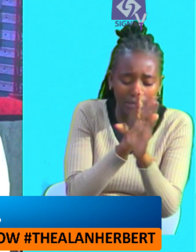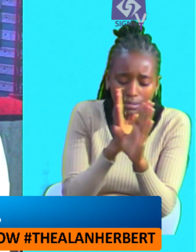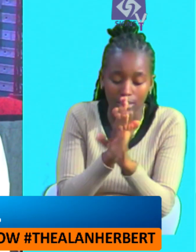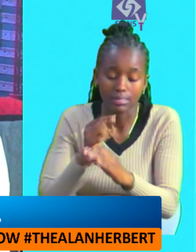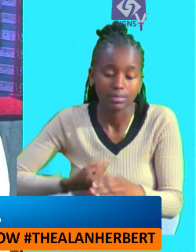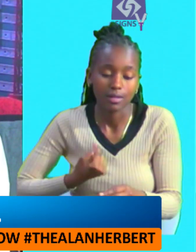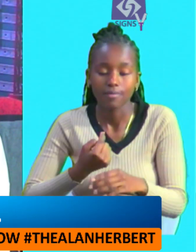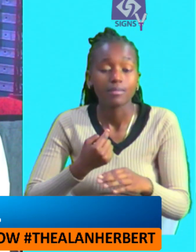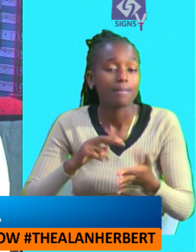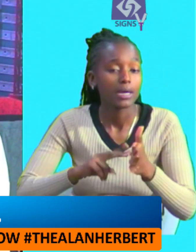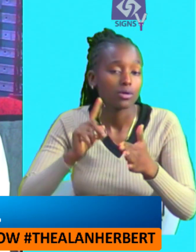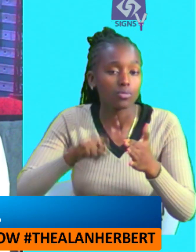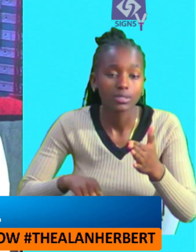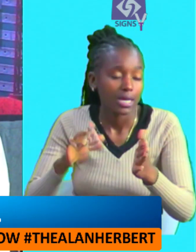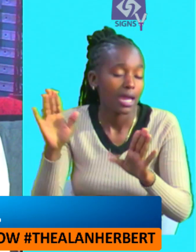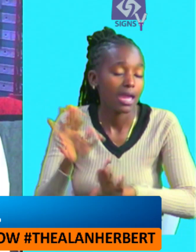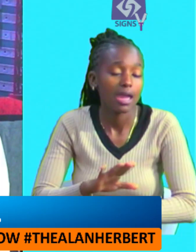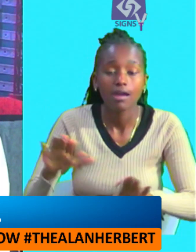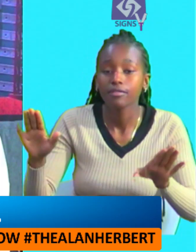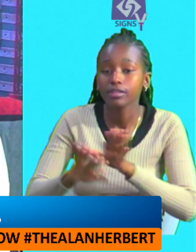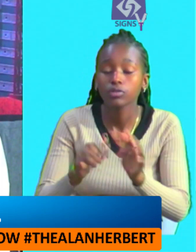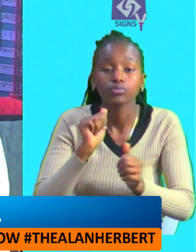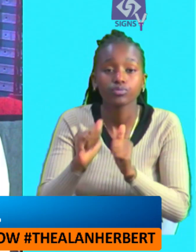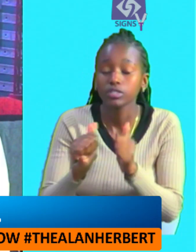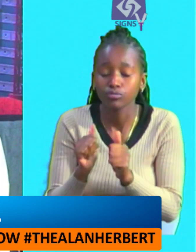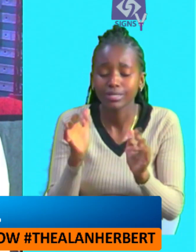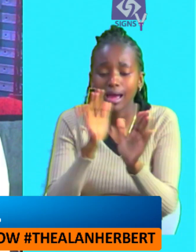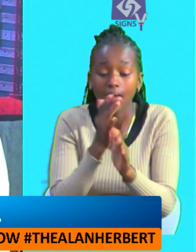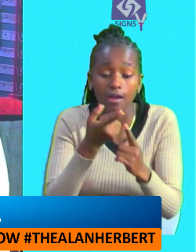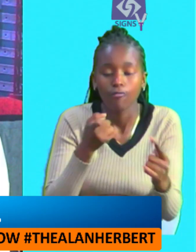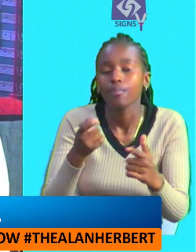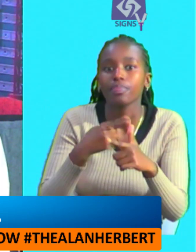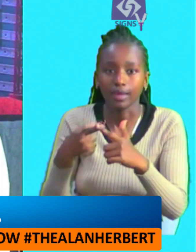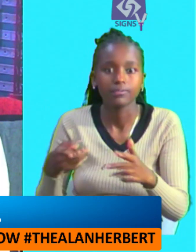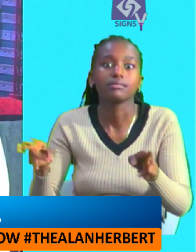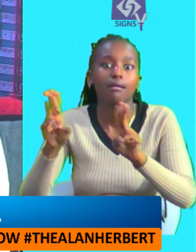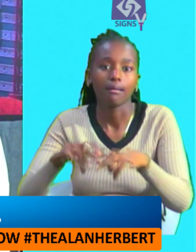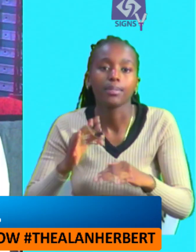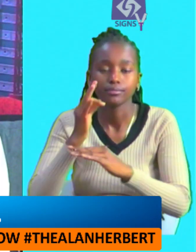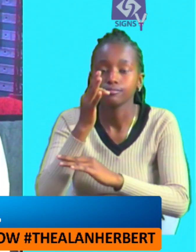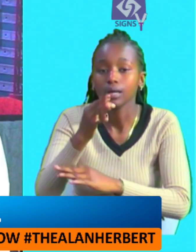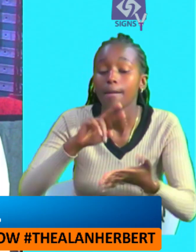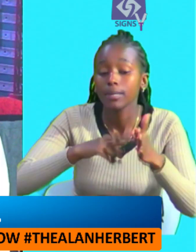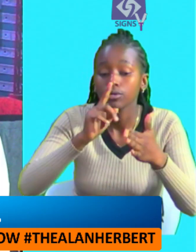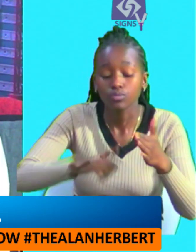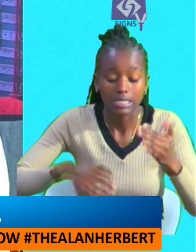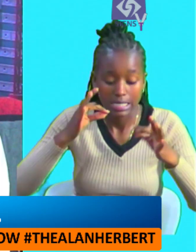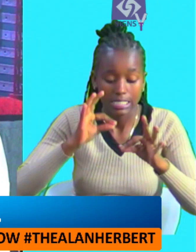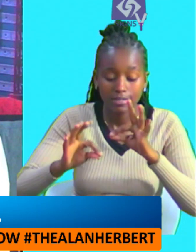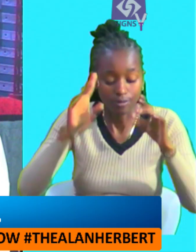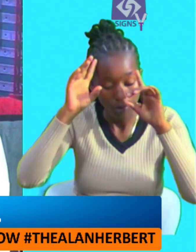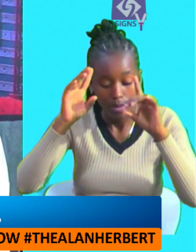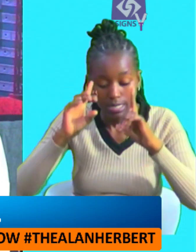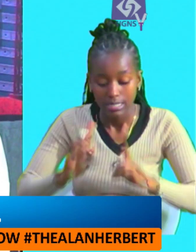yourself when that time comes. And I gave them an analogy. I have a mom, a sister to my mother, who gave birth to her only